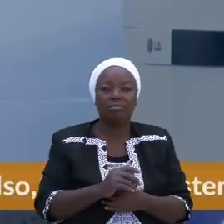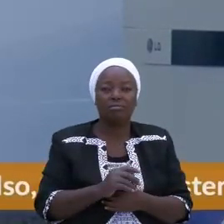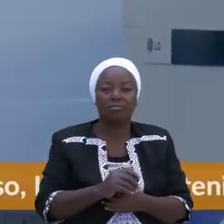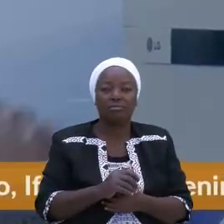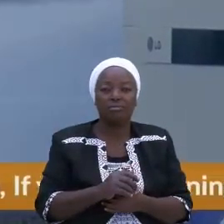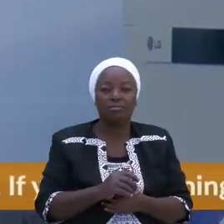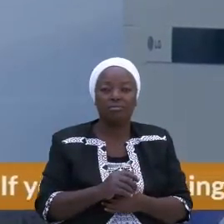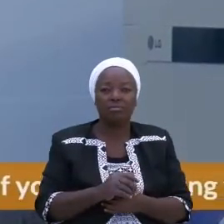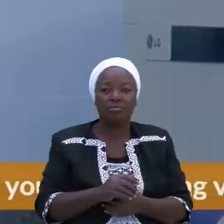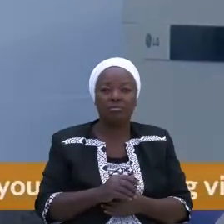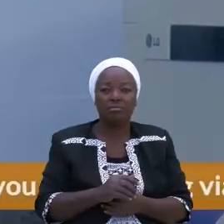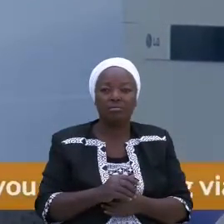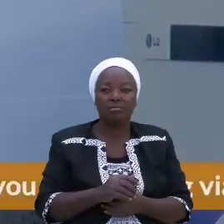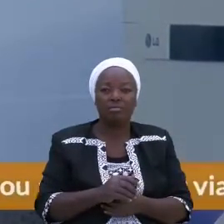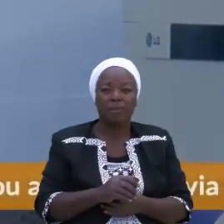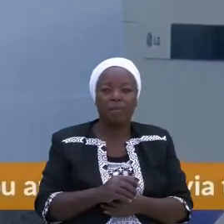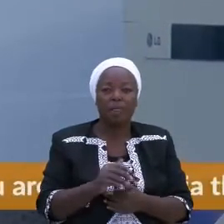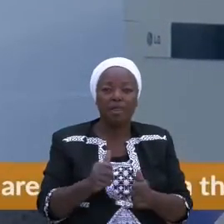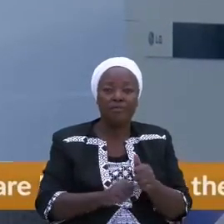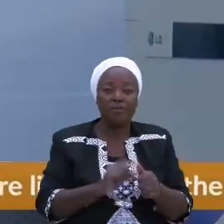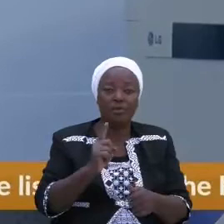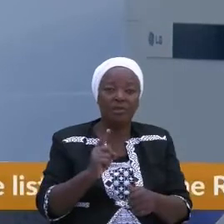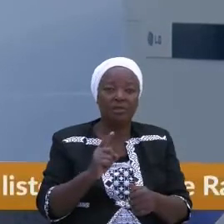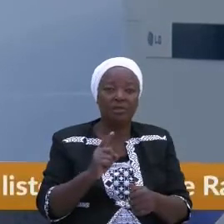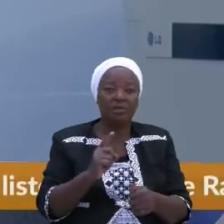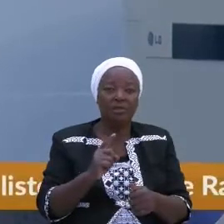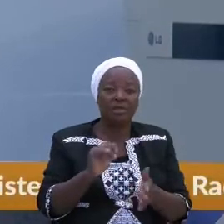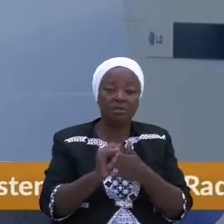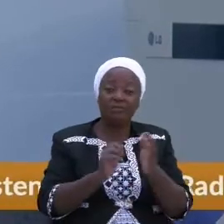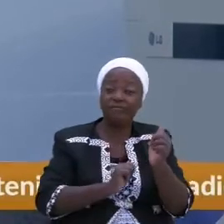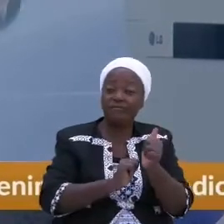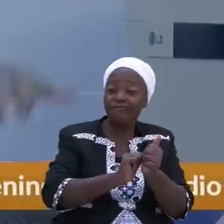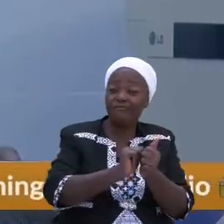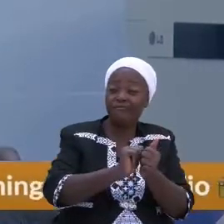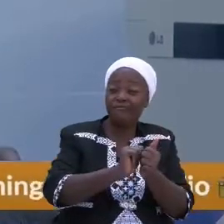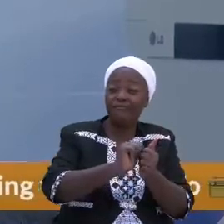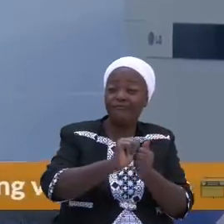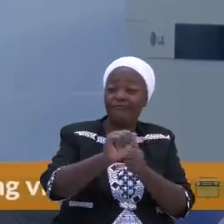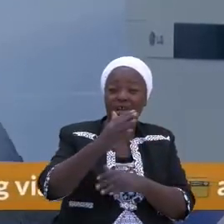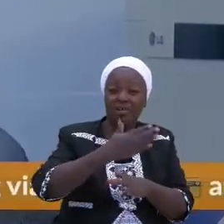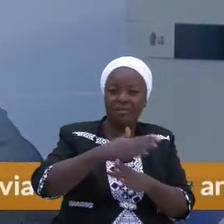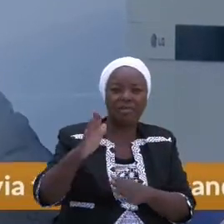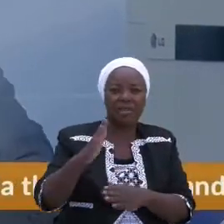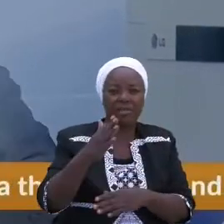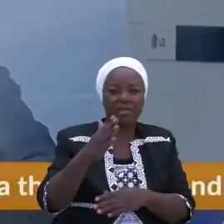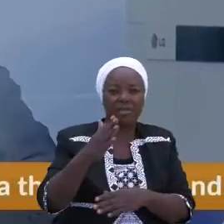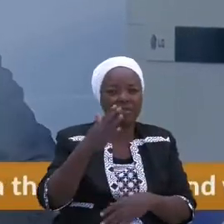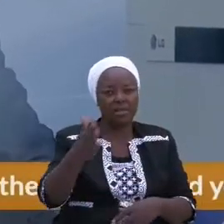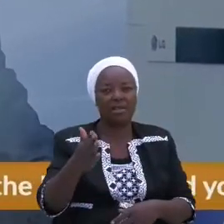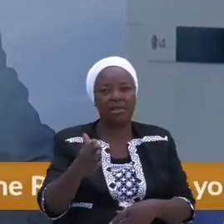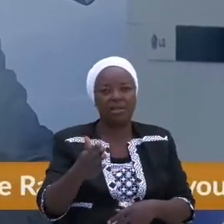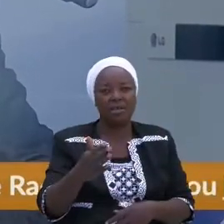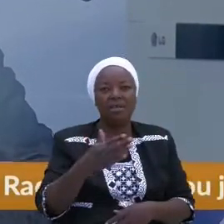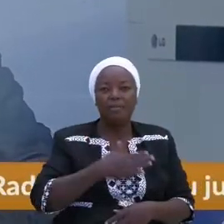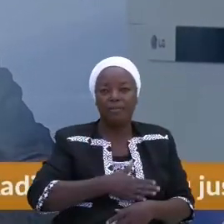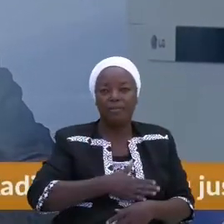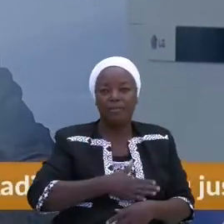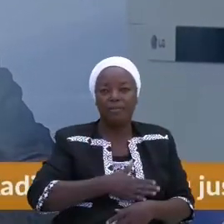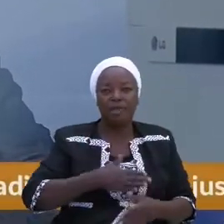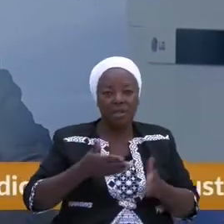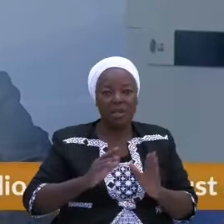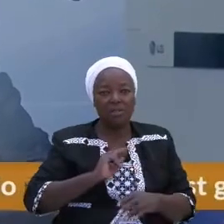all of her two are far away far away there please let's go to them our